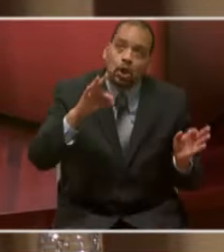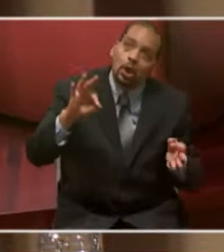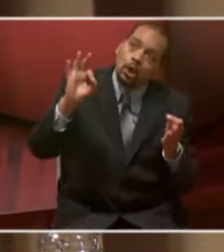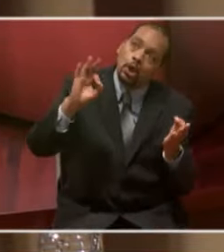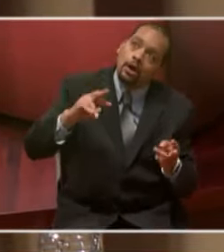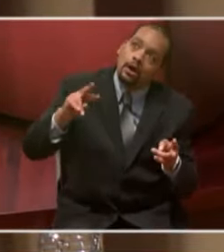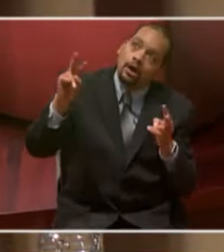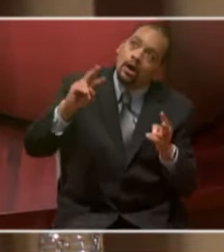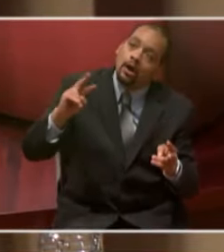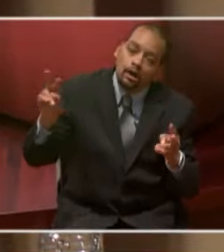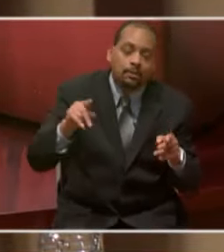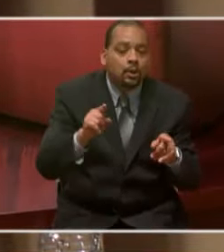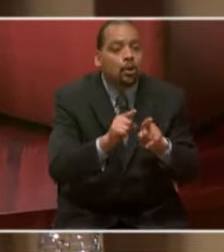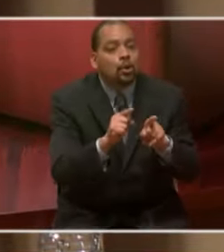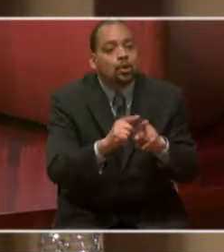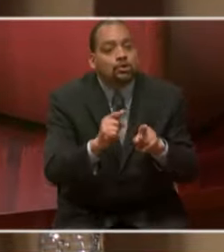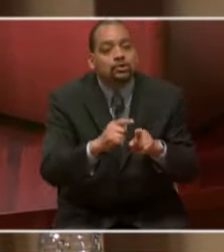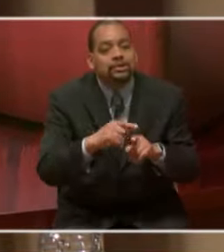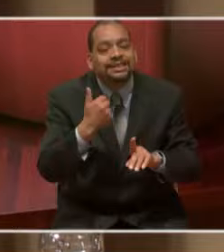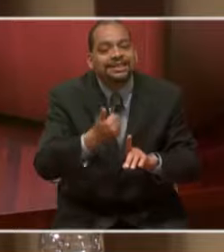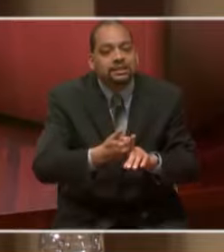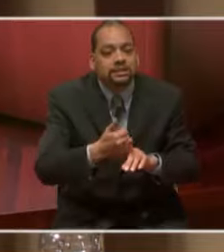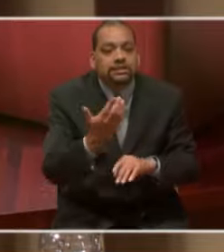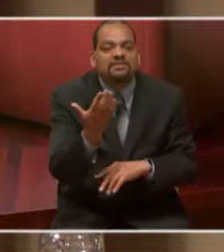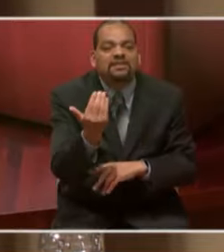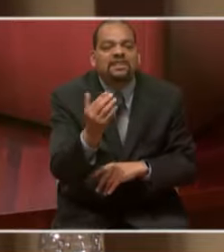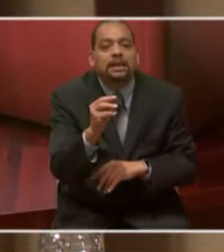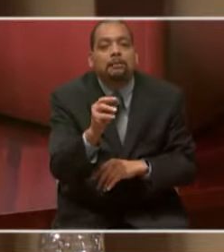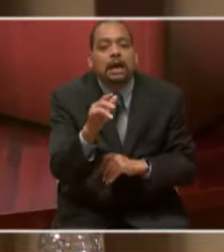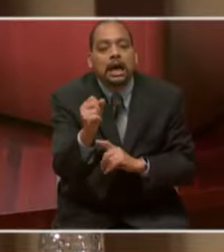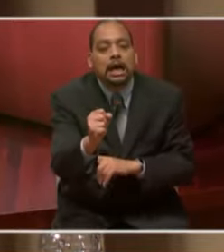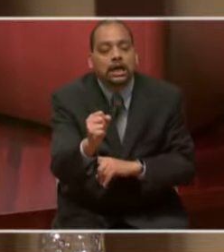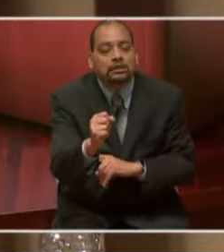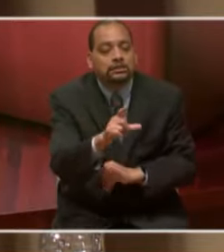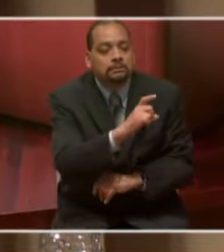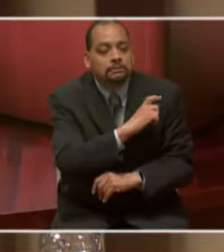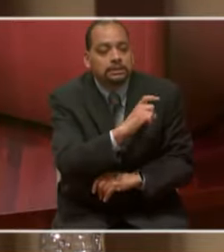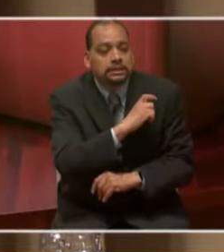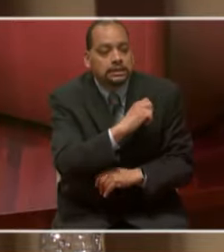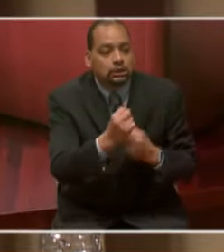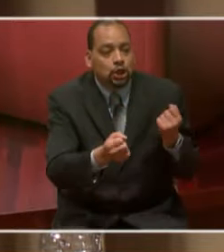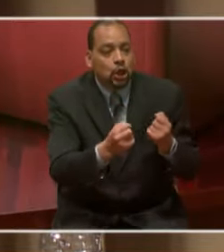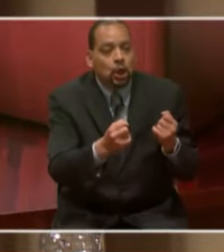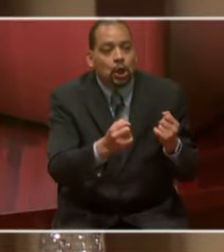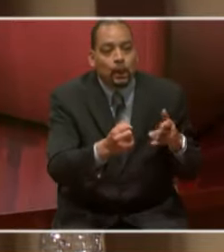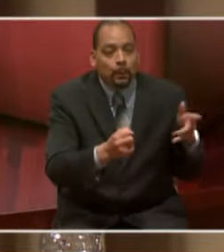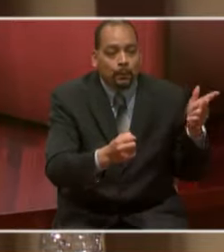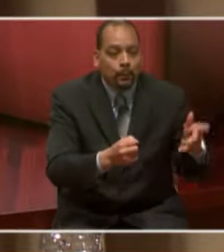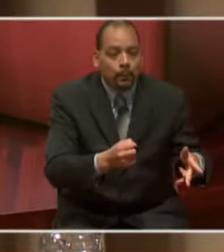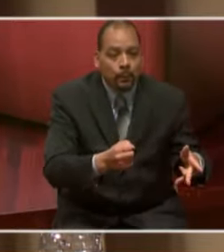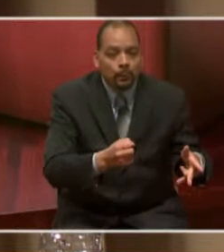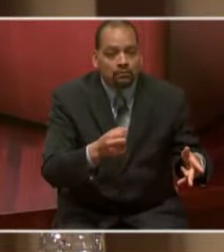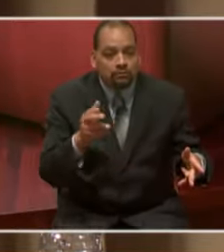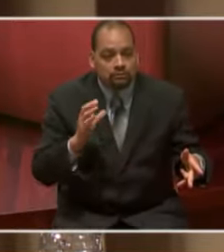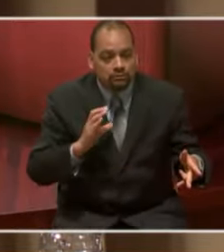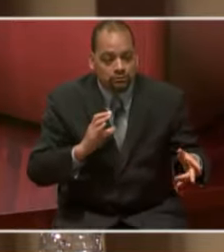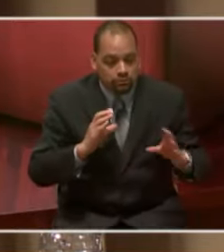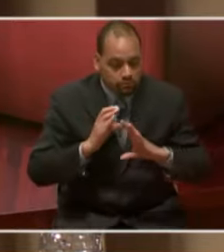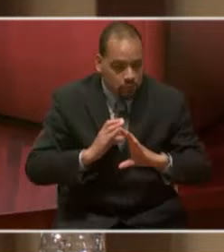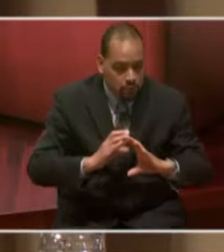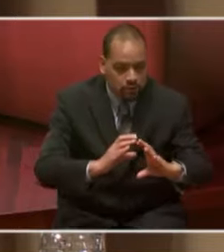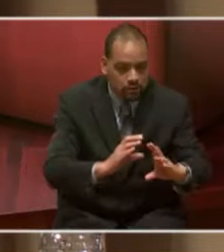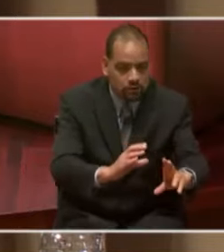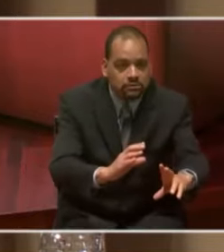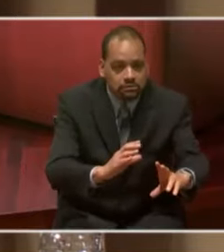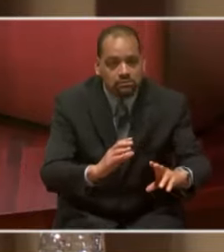Singerthaler, who was there representing President Kennedy and Robert Kennedy, he was like Assistant Attorney General. The Assistant Attorney